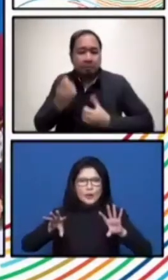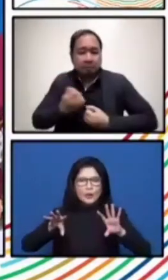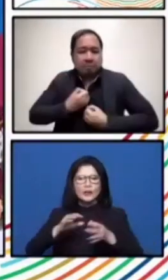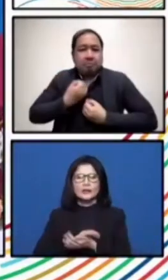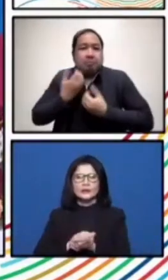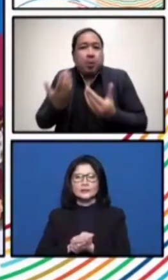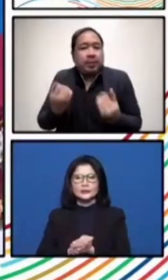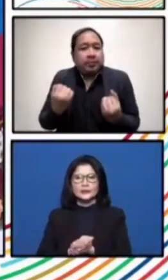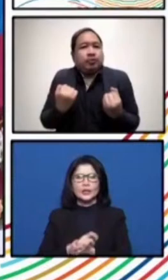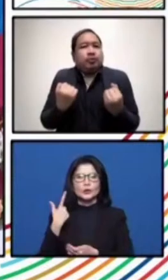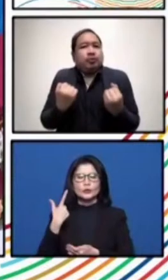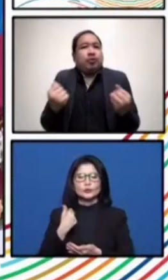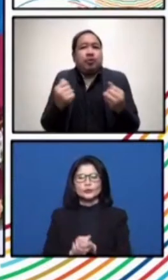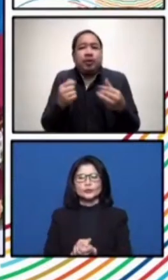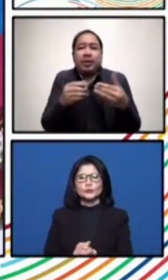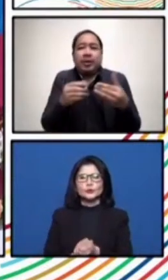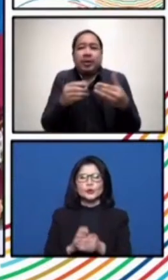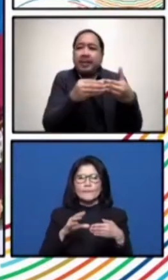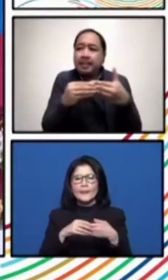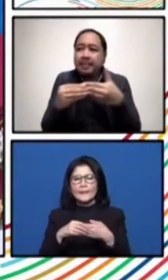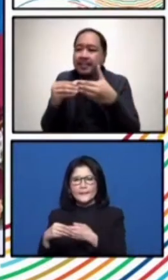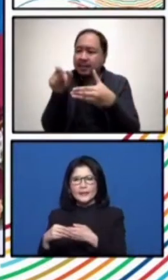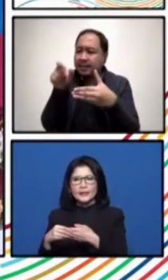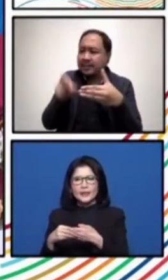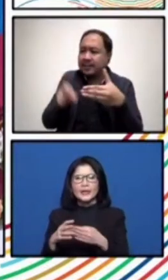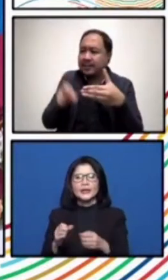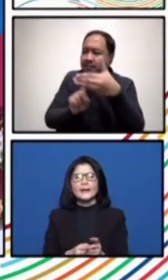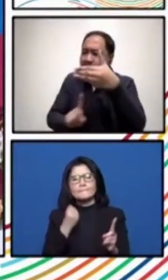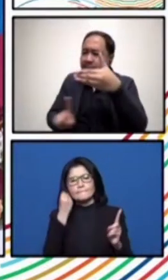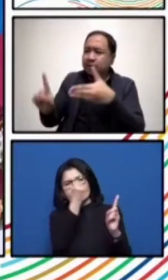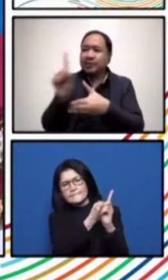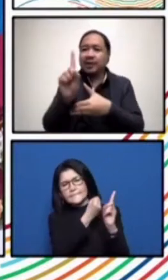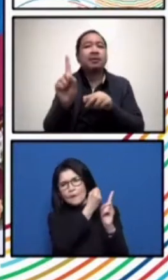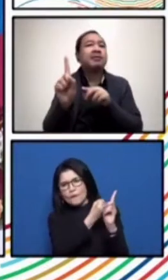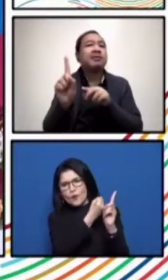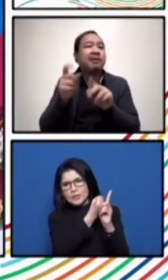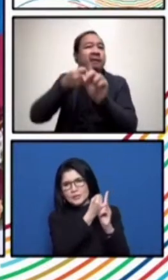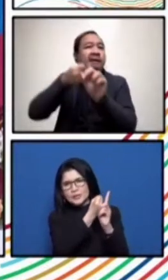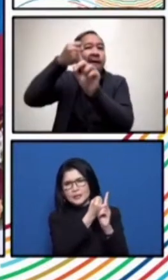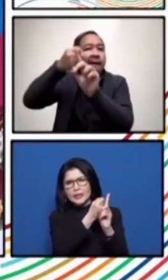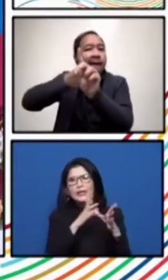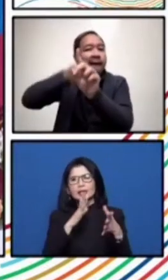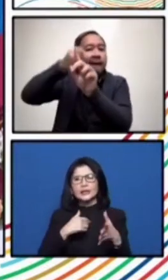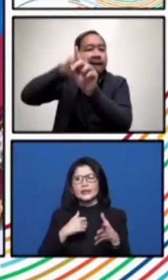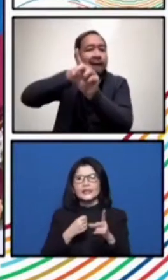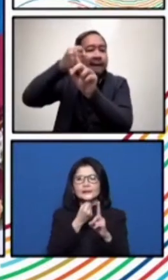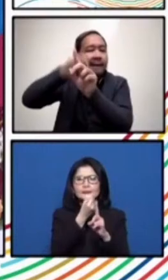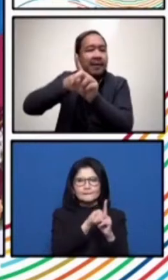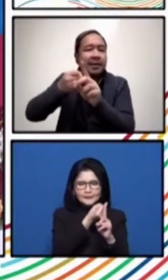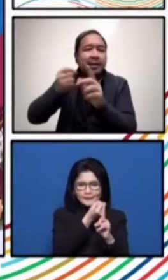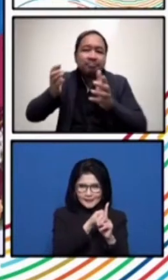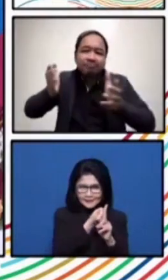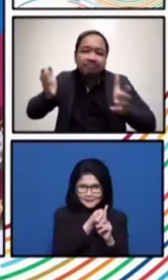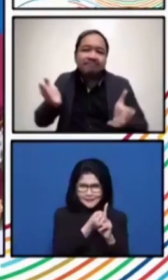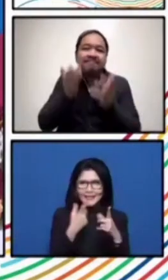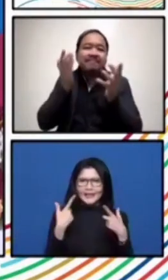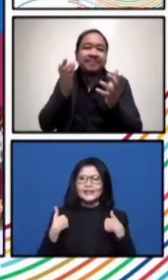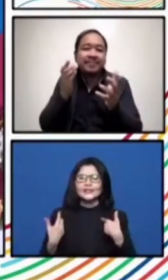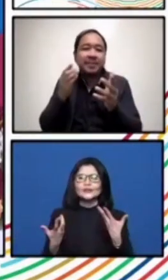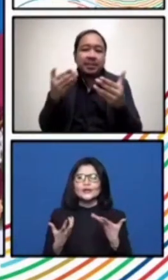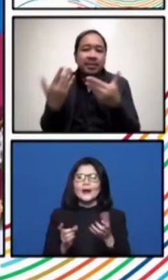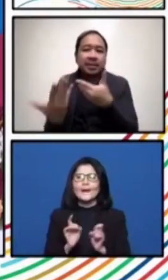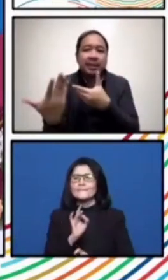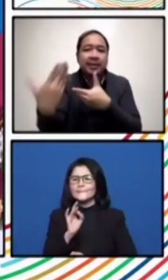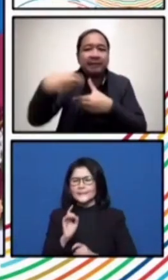leaders and Advocates who have been driving for Meaningful participations of person